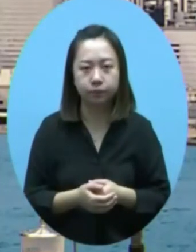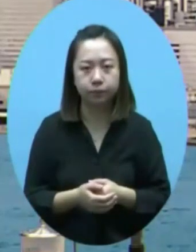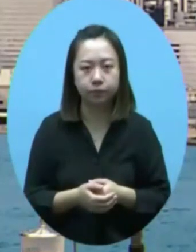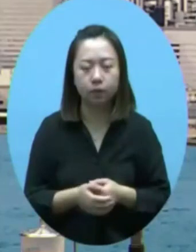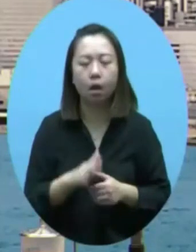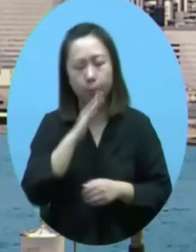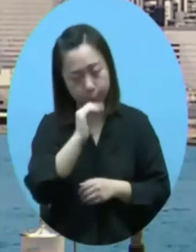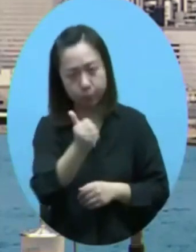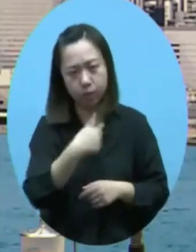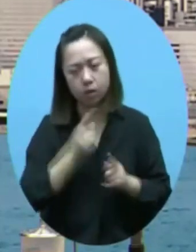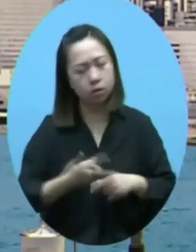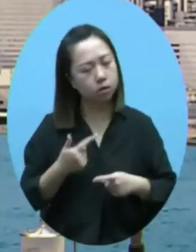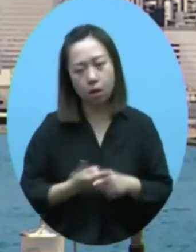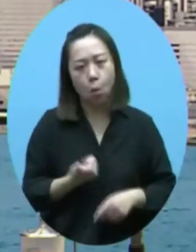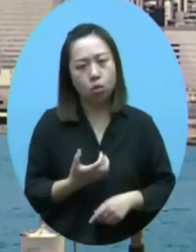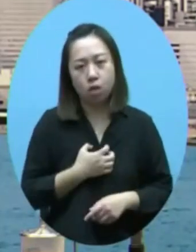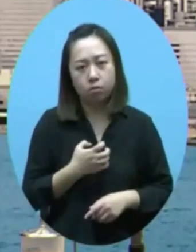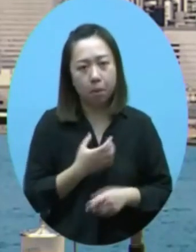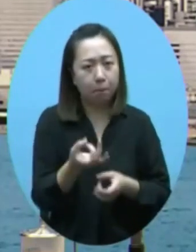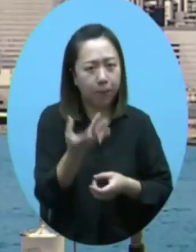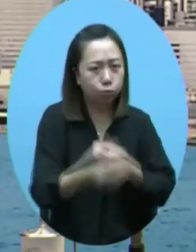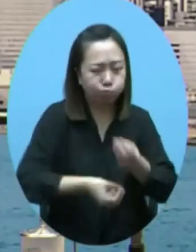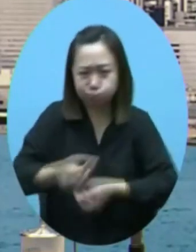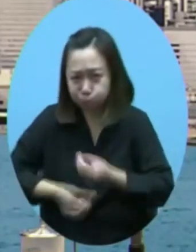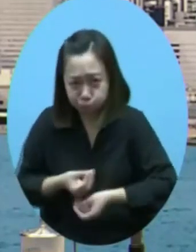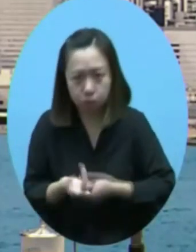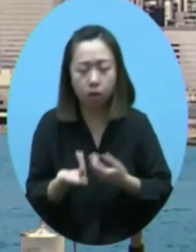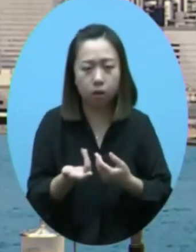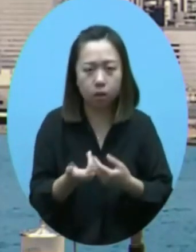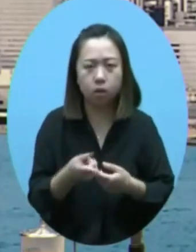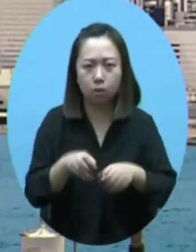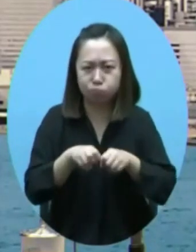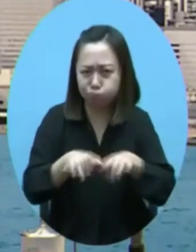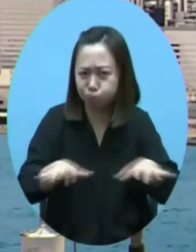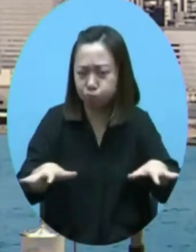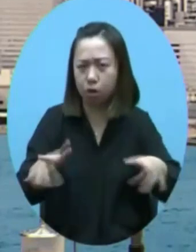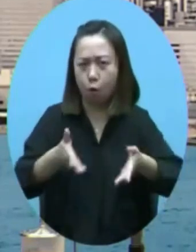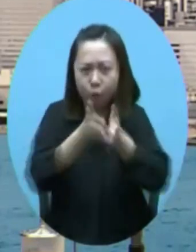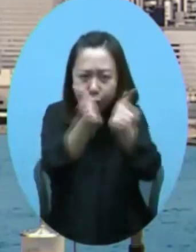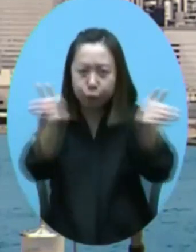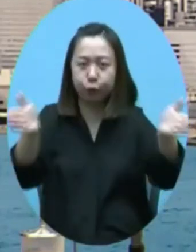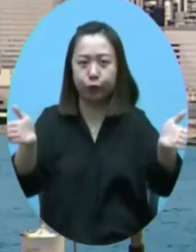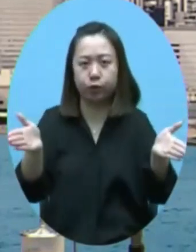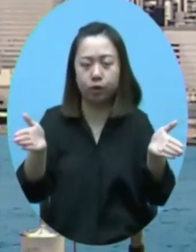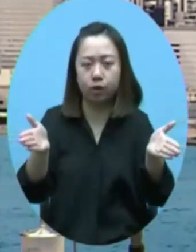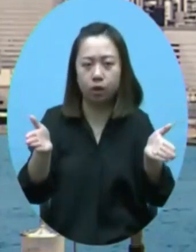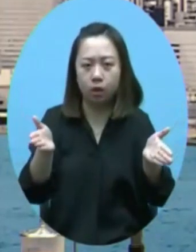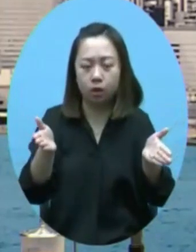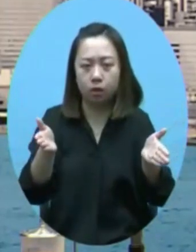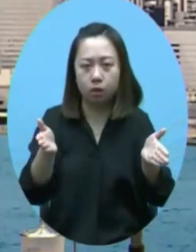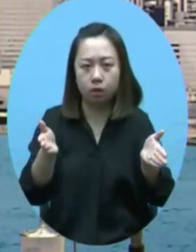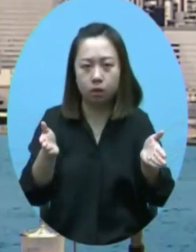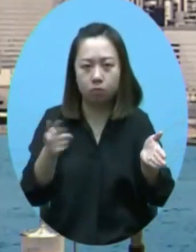still not able to find him as of time we speak. I'm quite worried. It seems the spread of local cases is